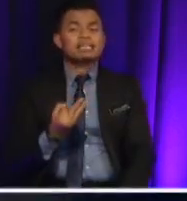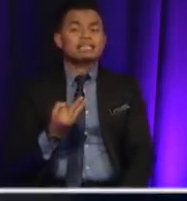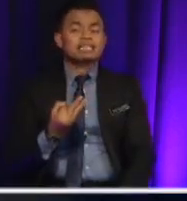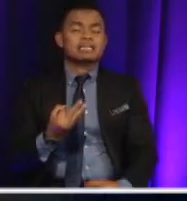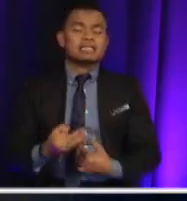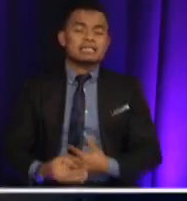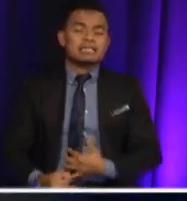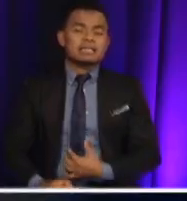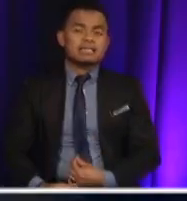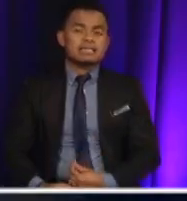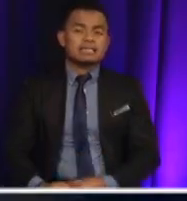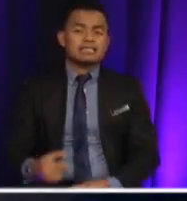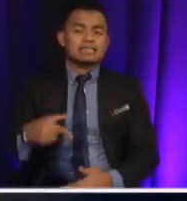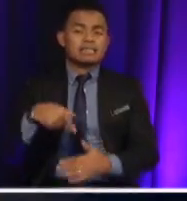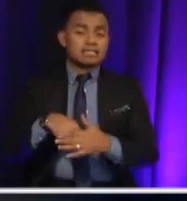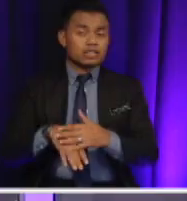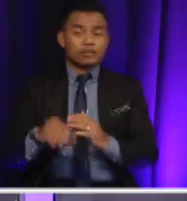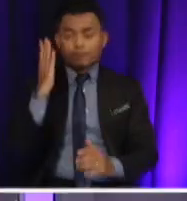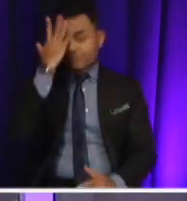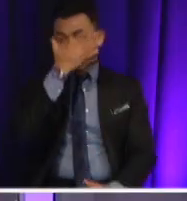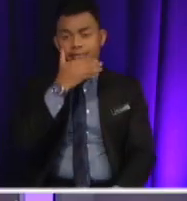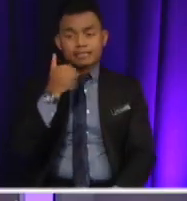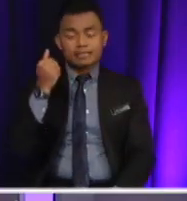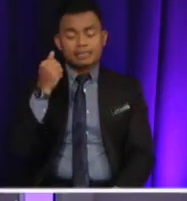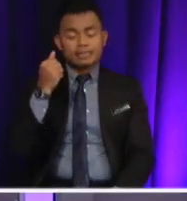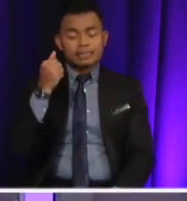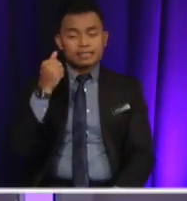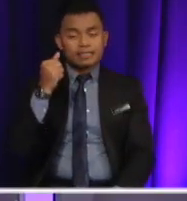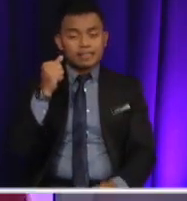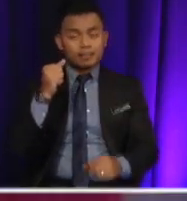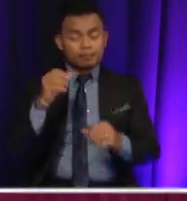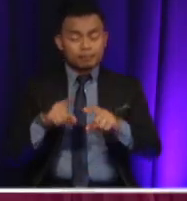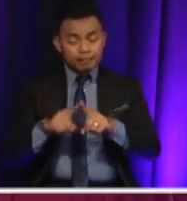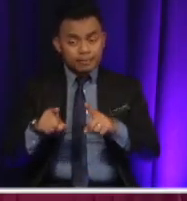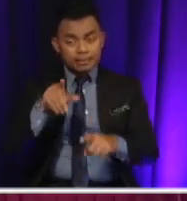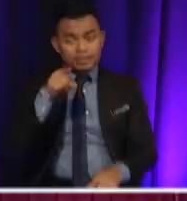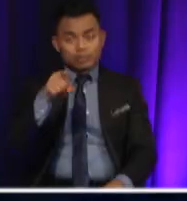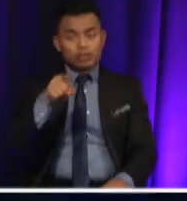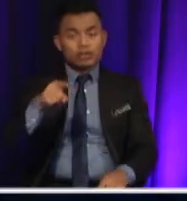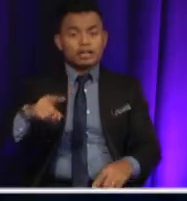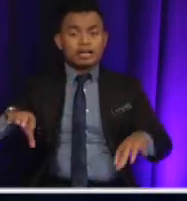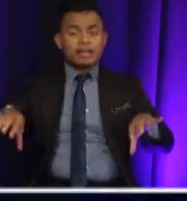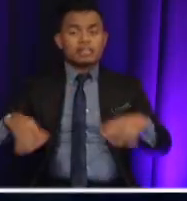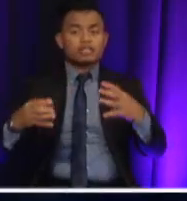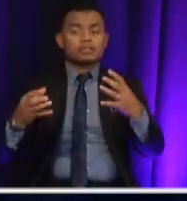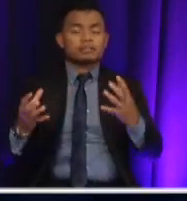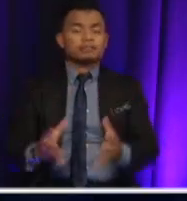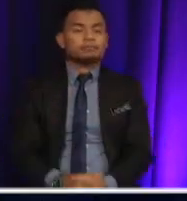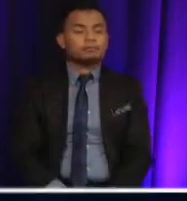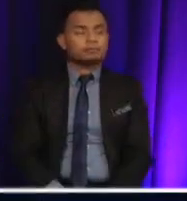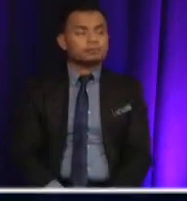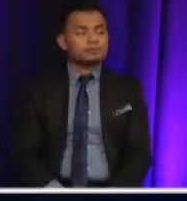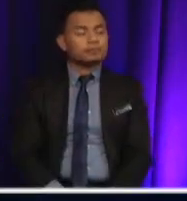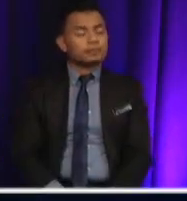seen in your face or even Right. your actions if you want to. And if we look at the